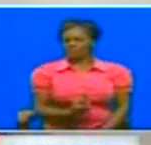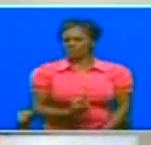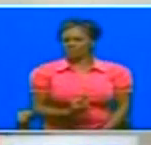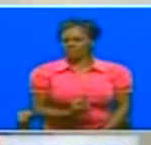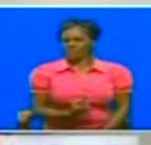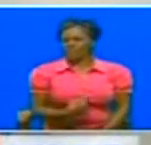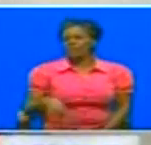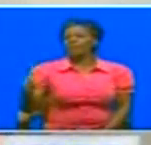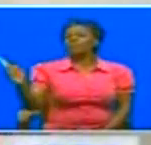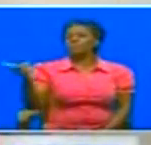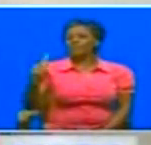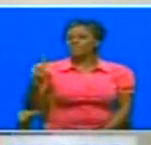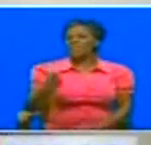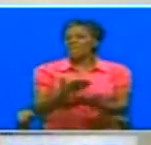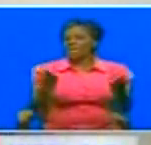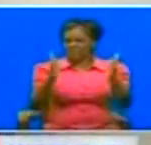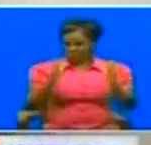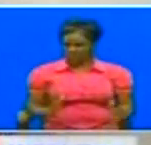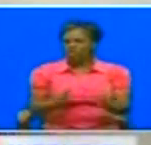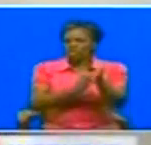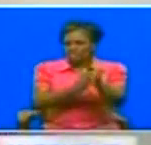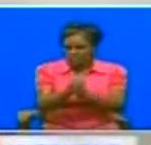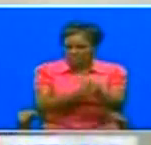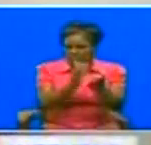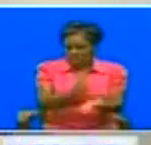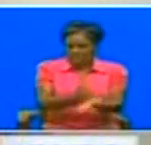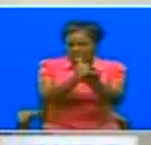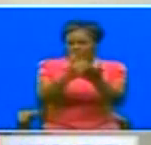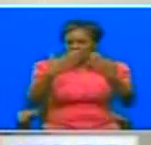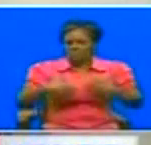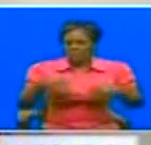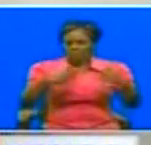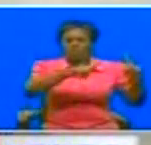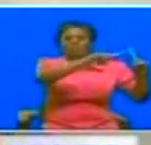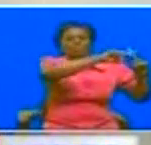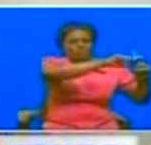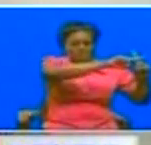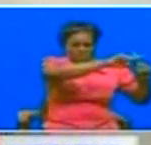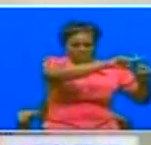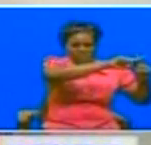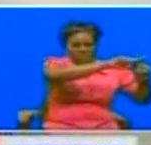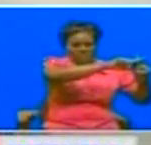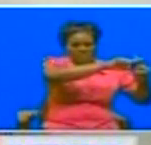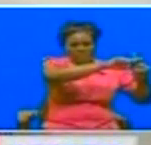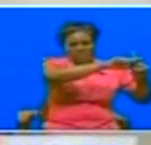think the president or anyone who is interested in helping persons living with HIV, and I think